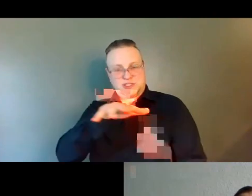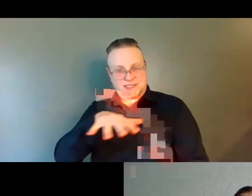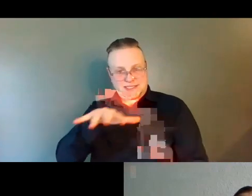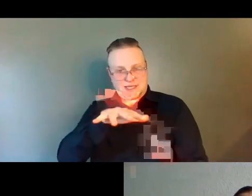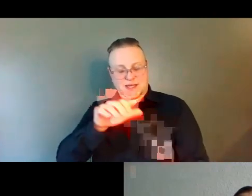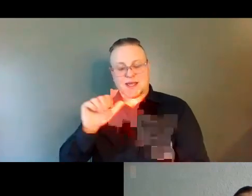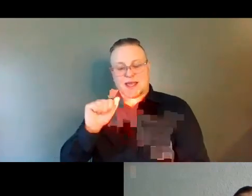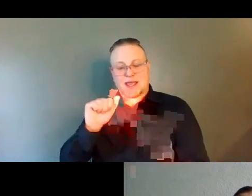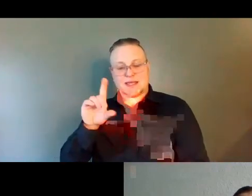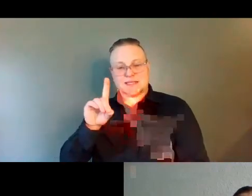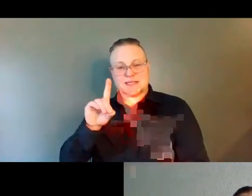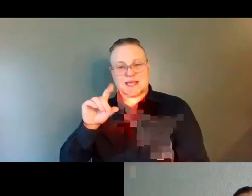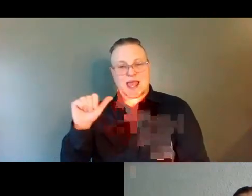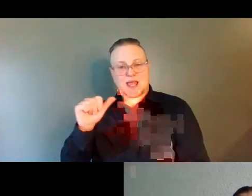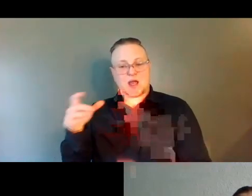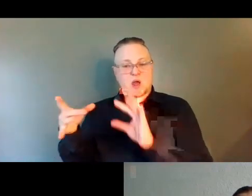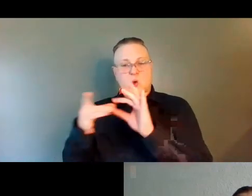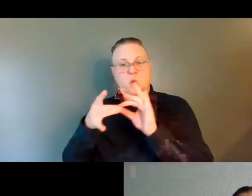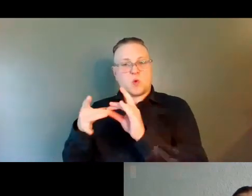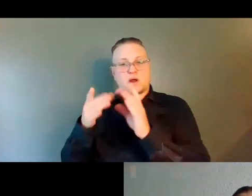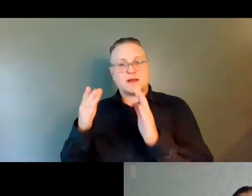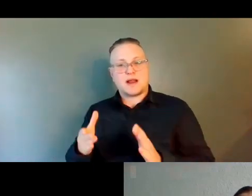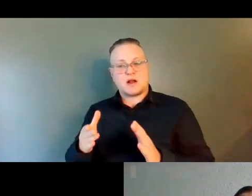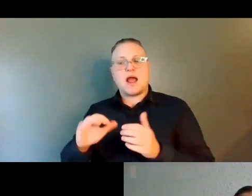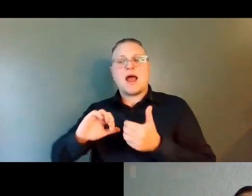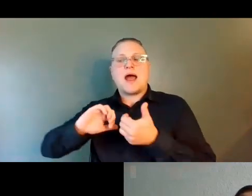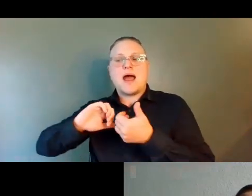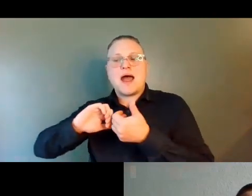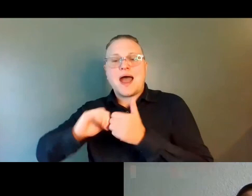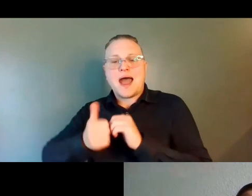as effective as Ken has been at Mndot?